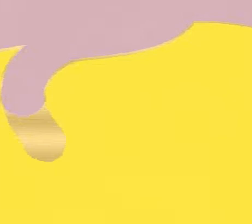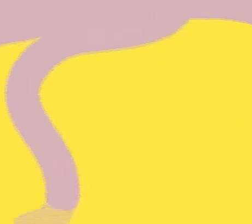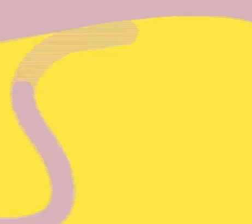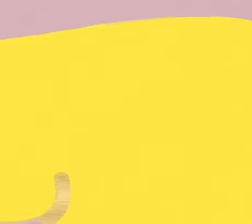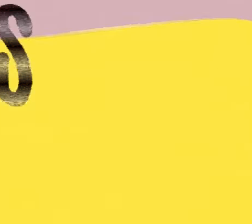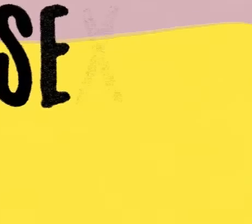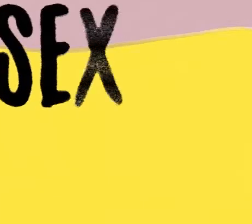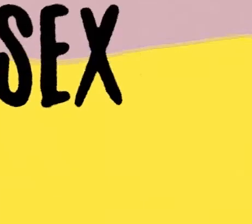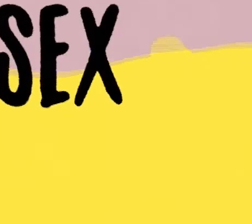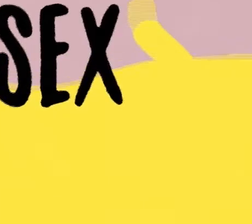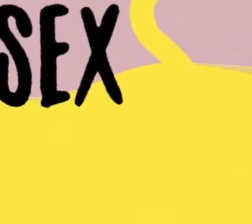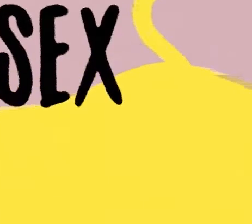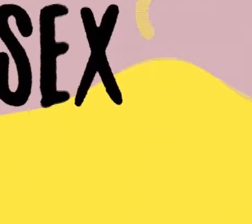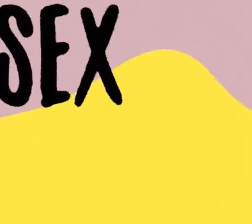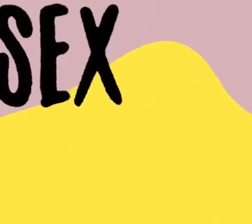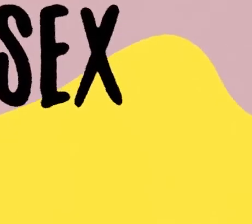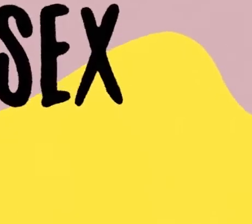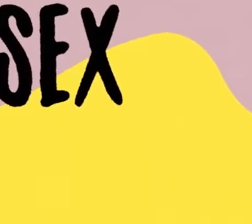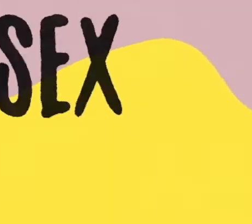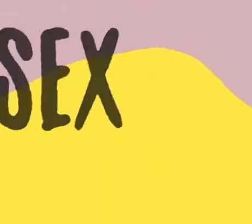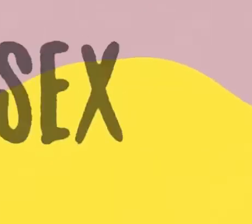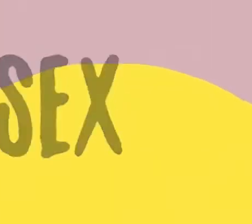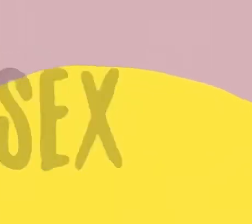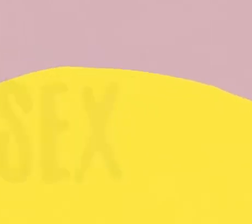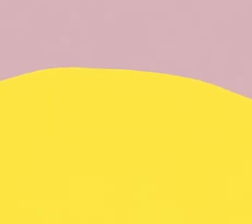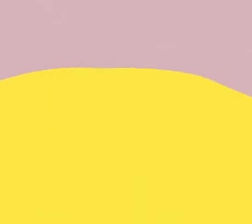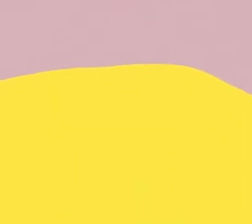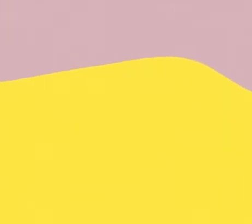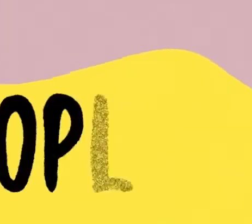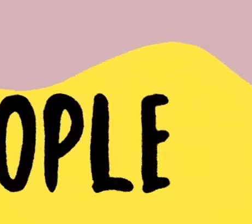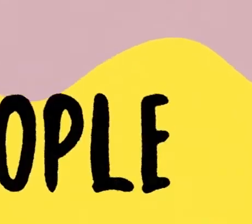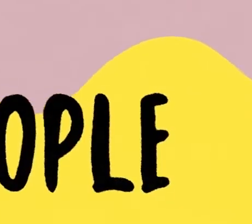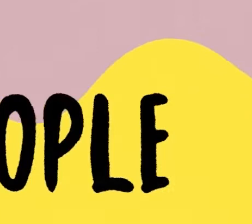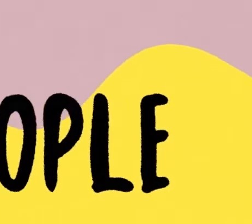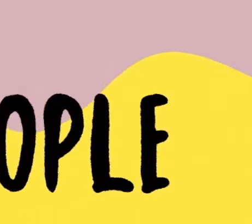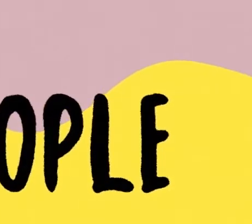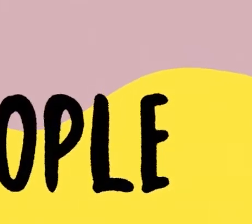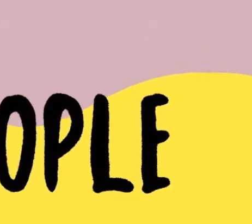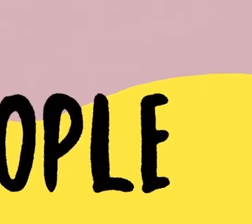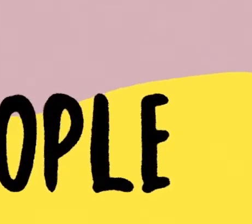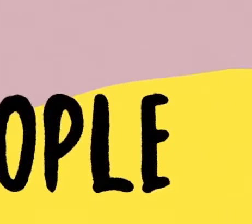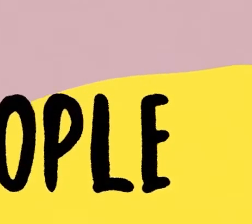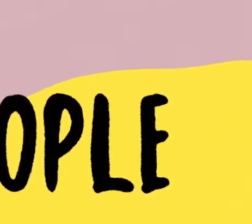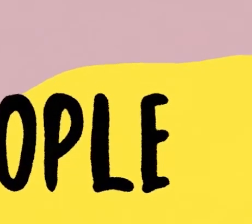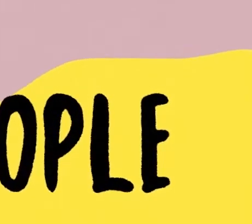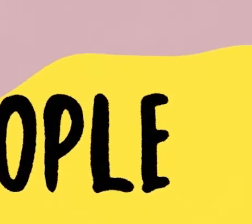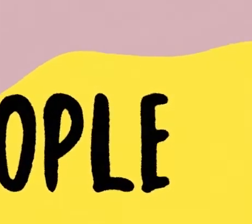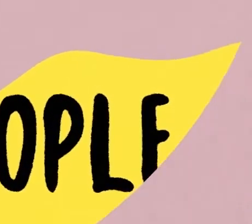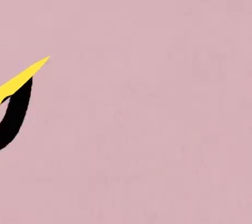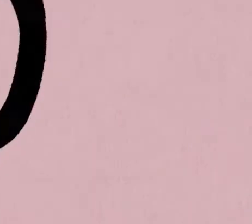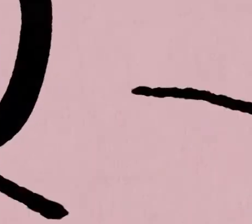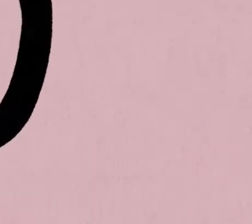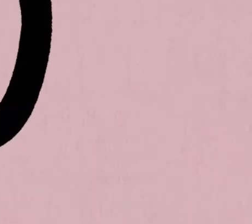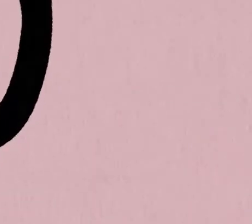non-binary, intersex, femme, poor, disabled, immigrant and refugee, working and